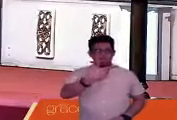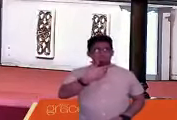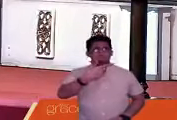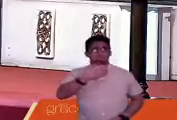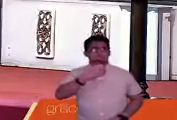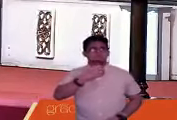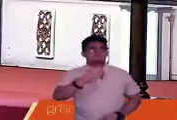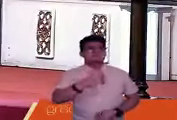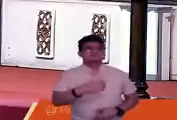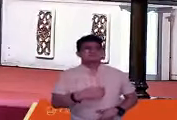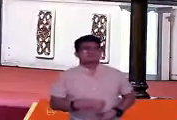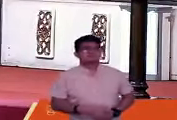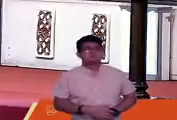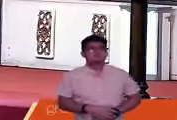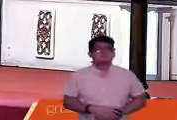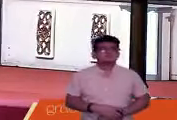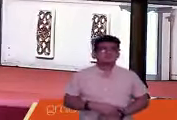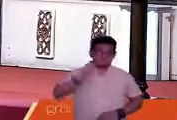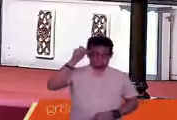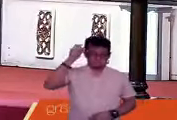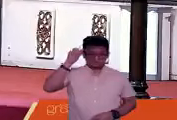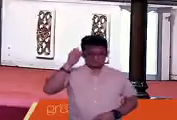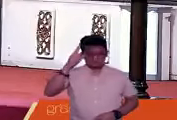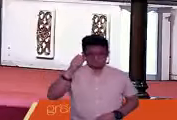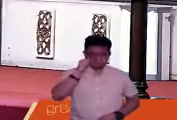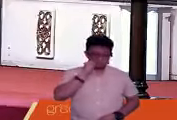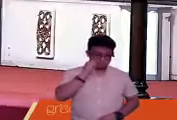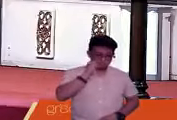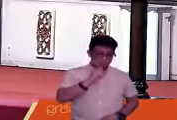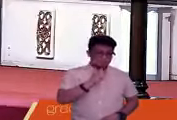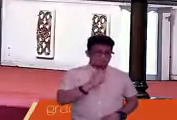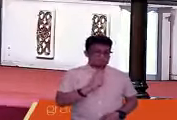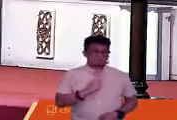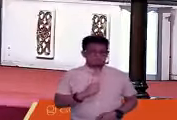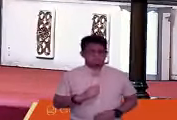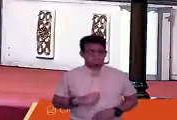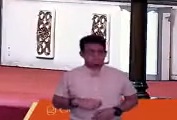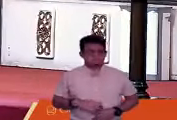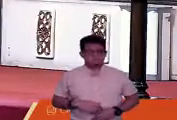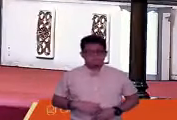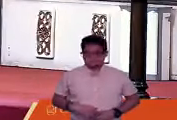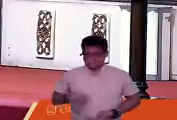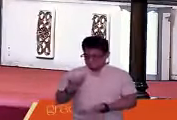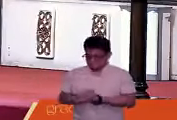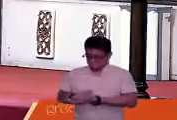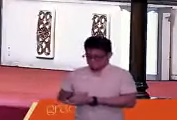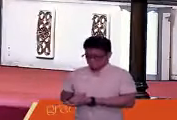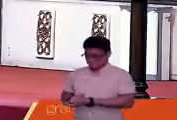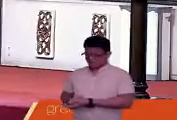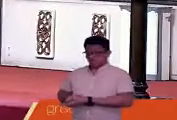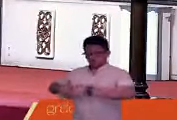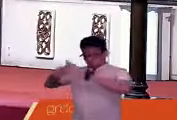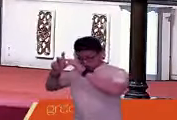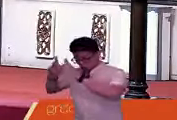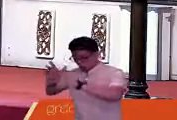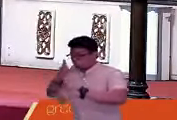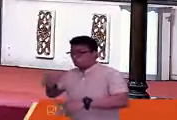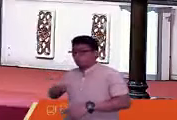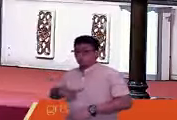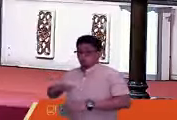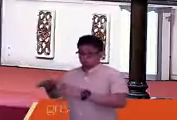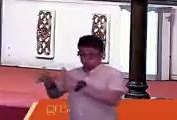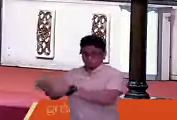Ang pag-understand sa babae nga si Jesus Cristo is a king or a descendant of the king, but si